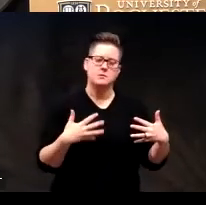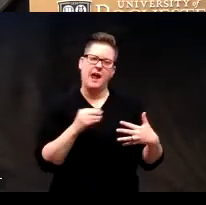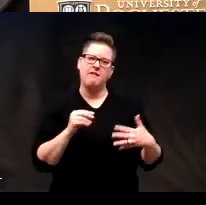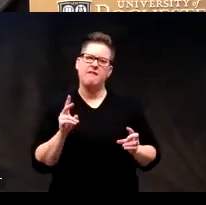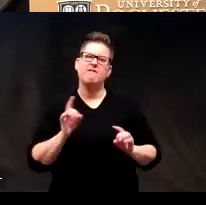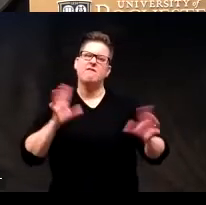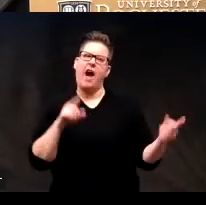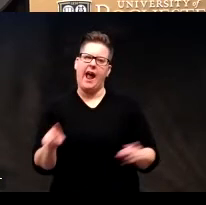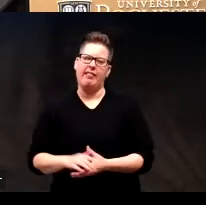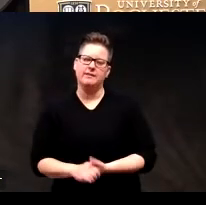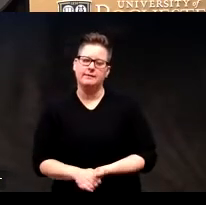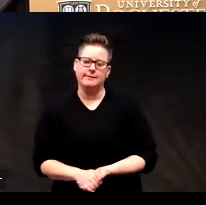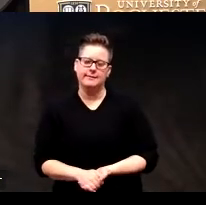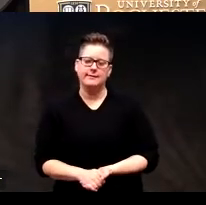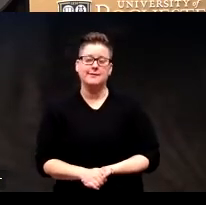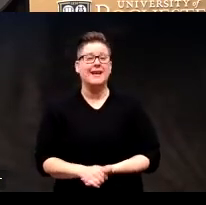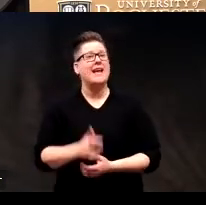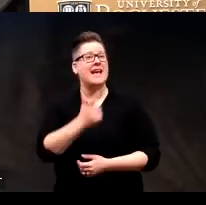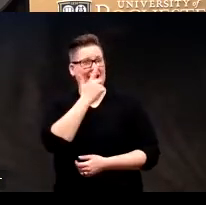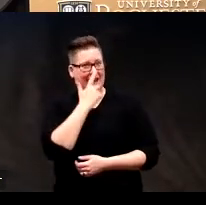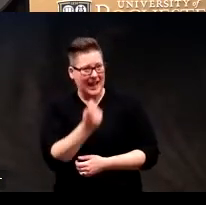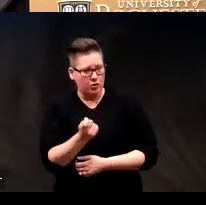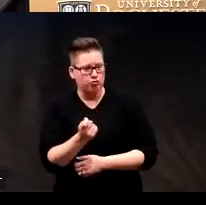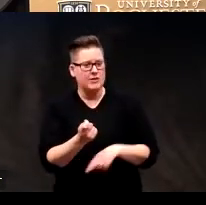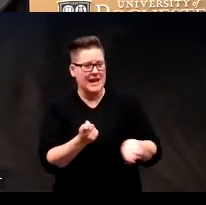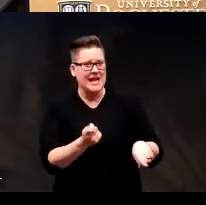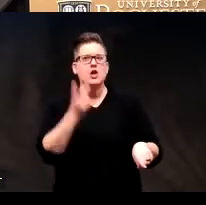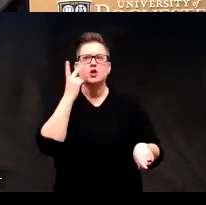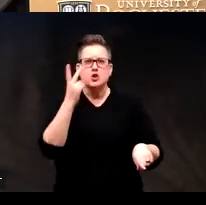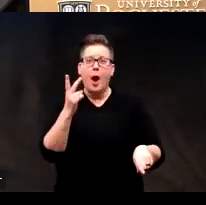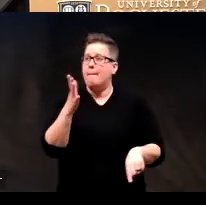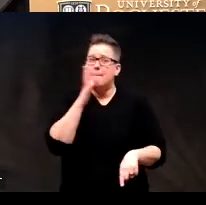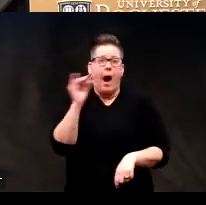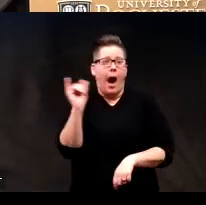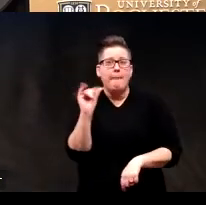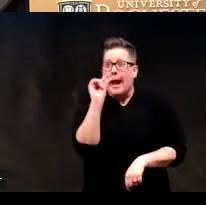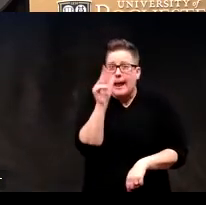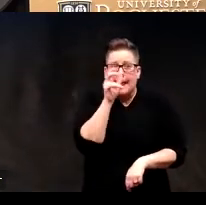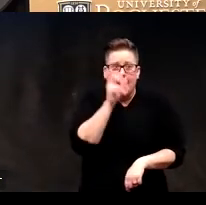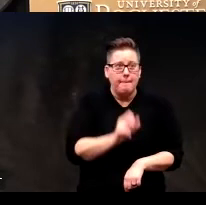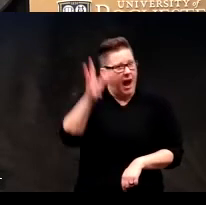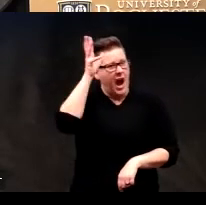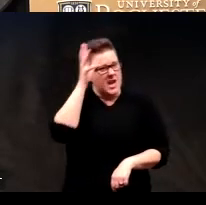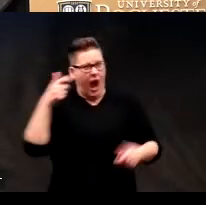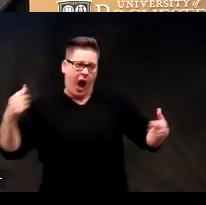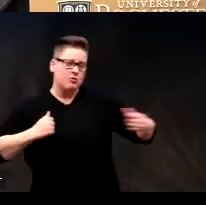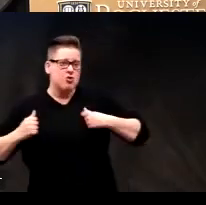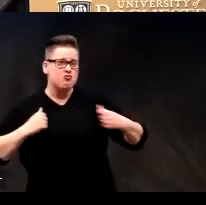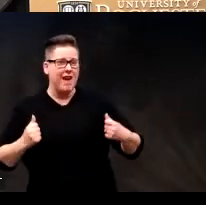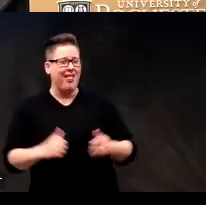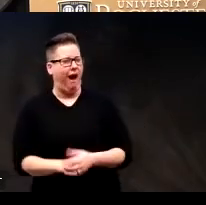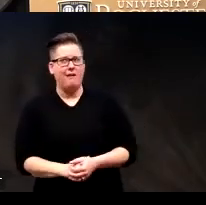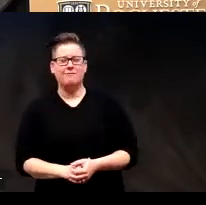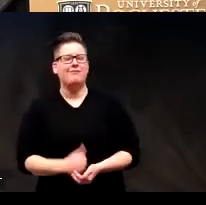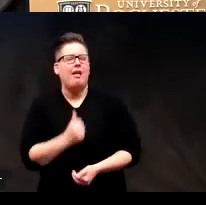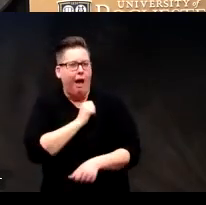home. And it was interesting that he saw his mom as this aunt, right? So one of the things I like about working